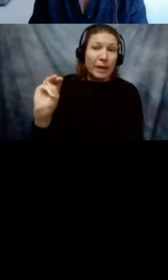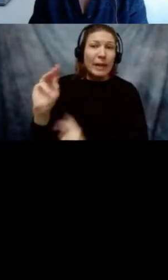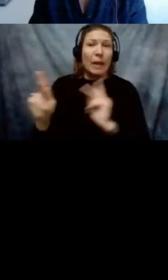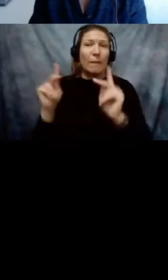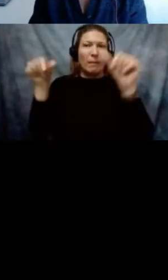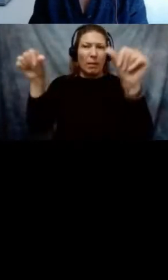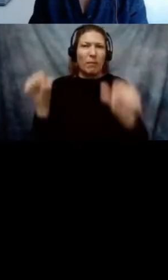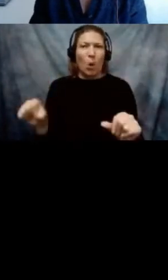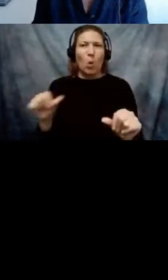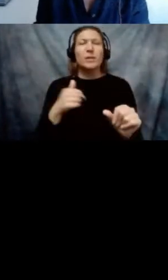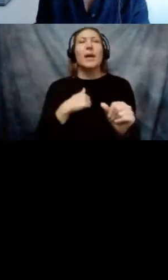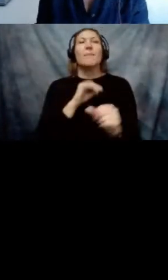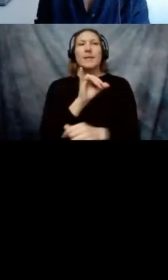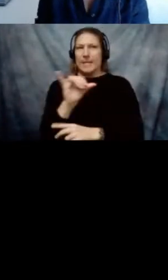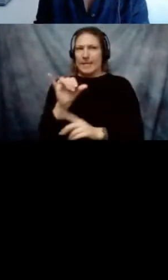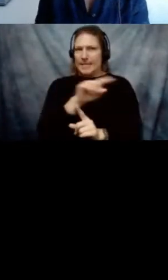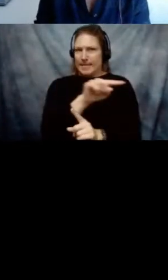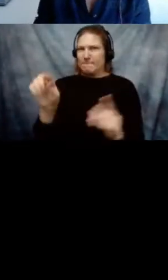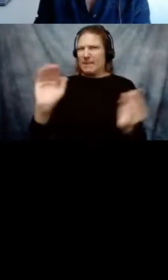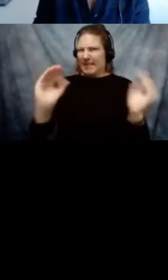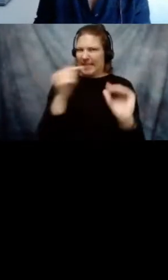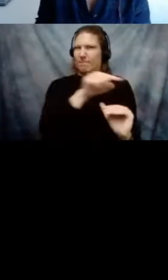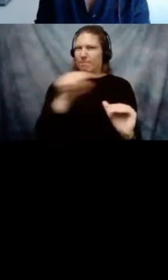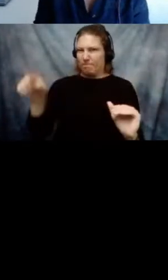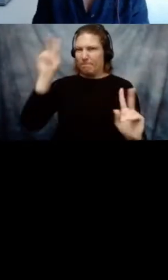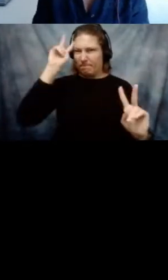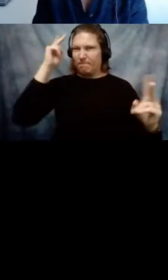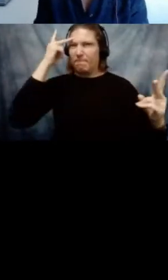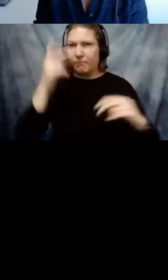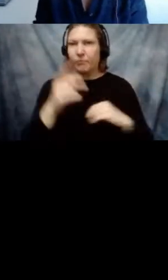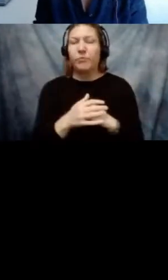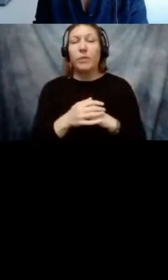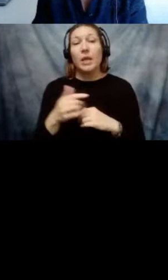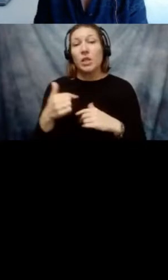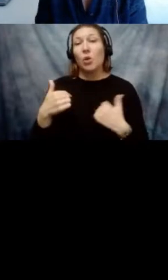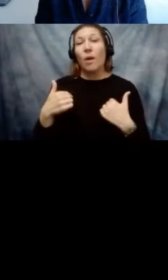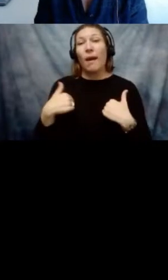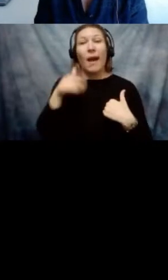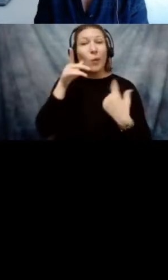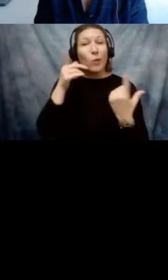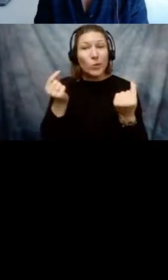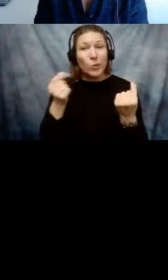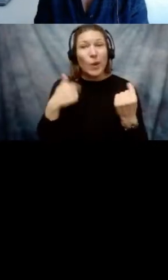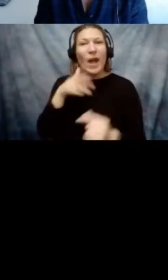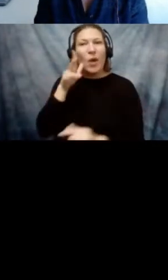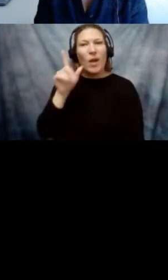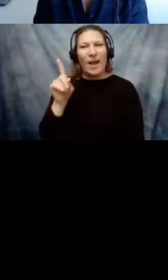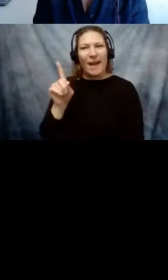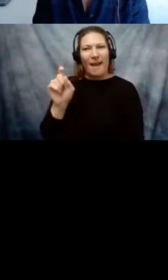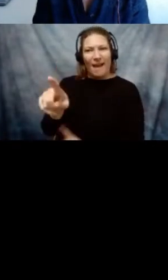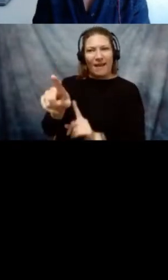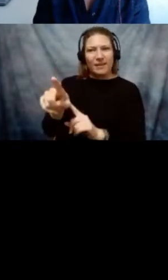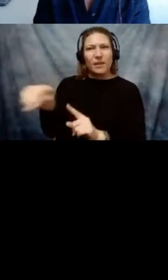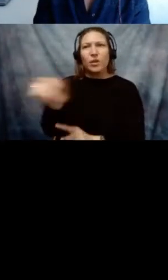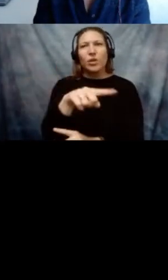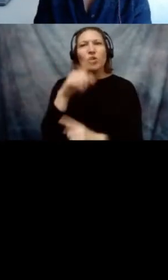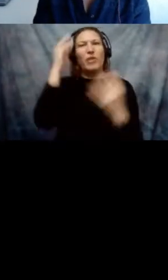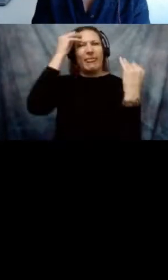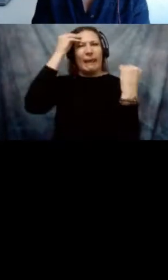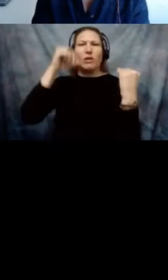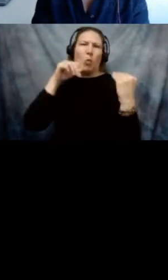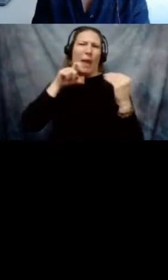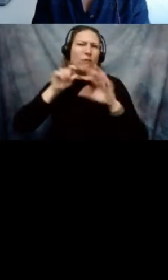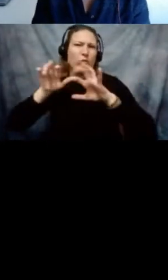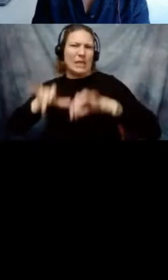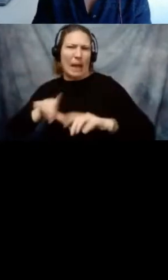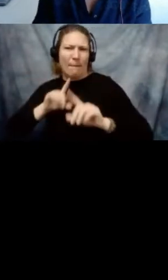asking you some questions, and there's no need to put your answers in the chat. I really just want to get you thinking. So the first thing I'm going to